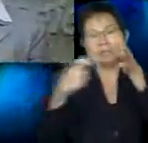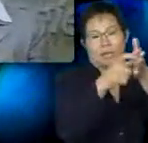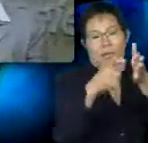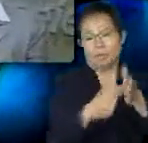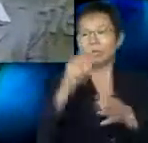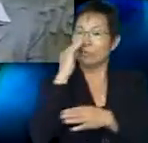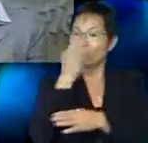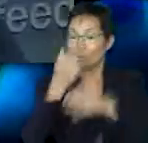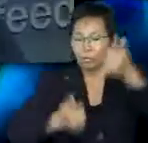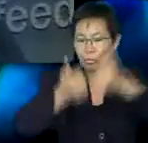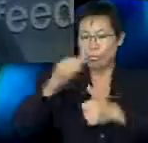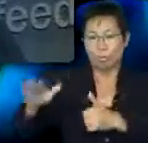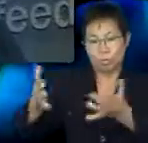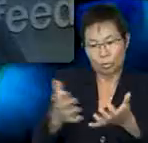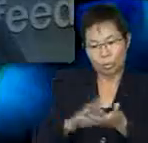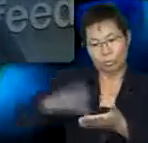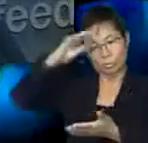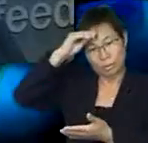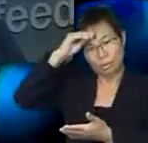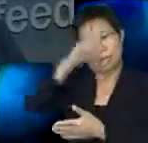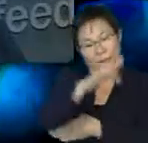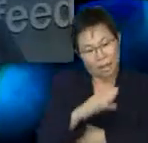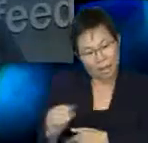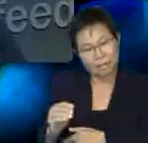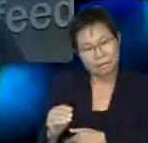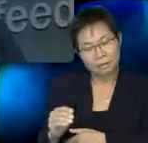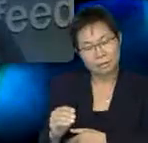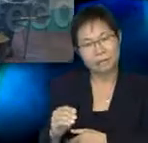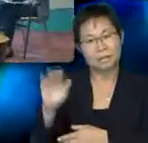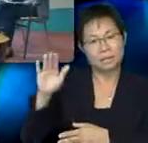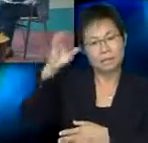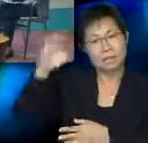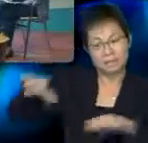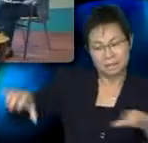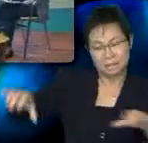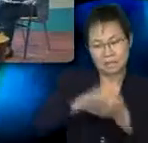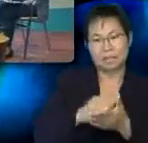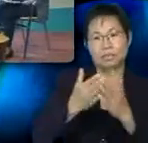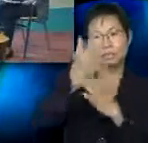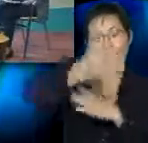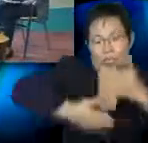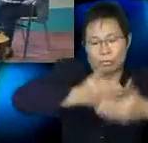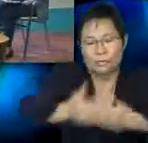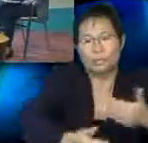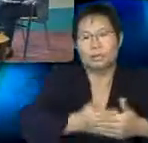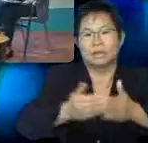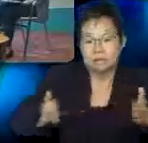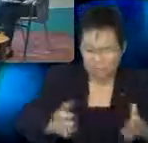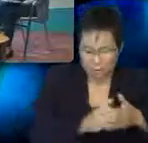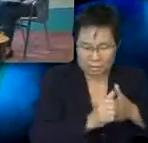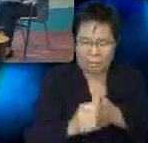flowers, which he wanted them to learn. And now he does this through a process called